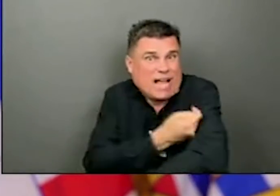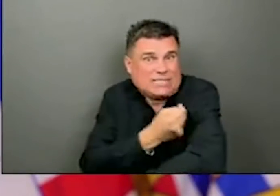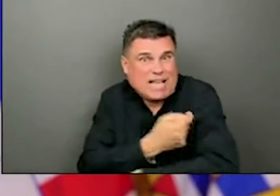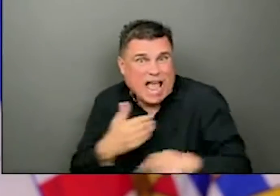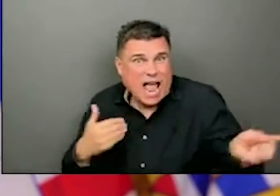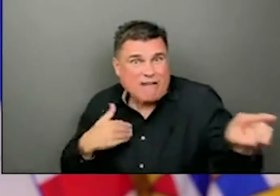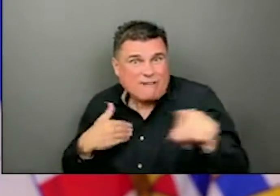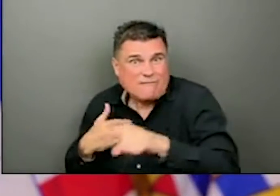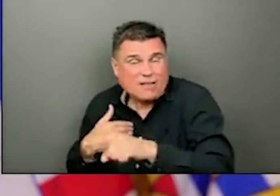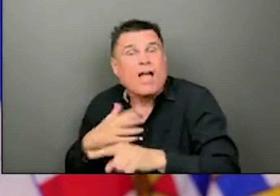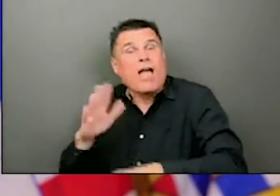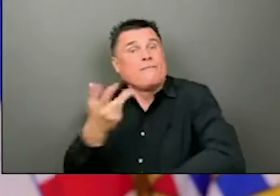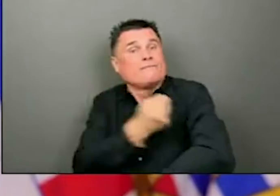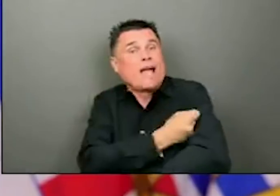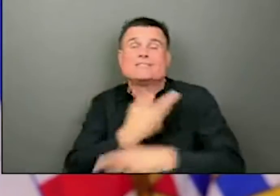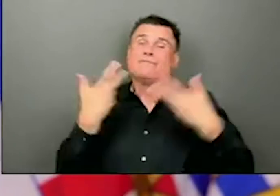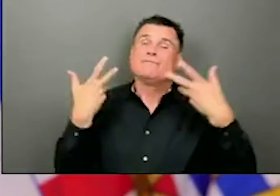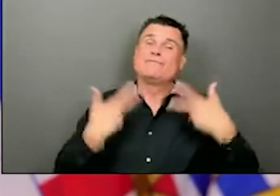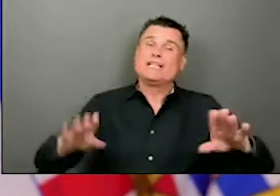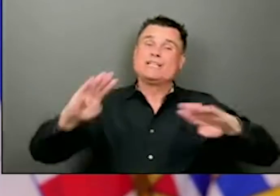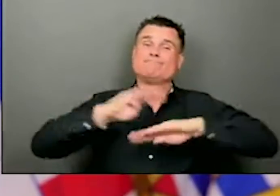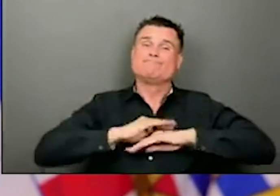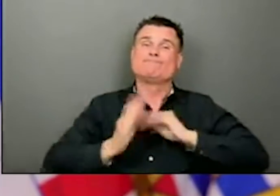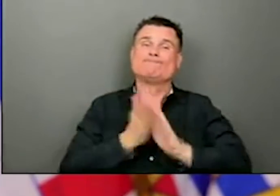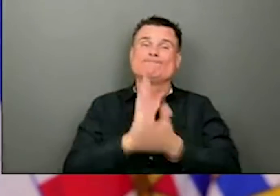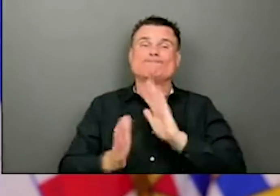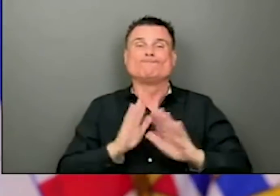communities. That's why it's important we all stay